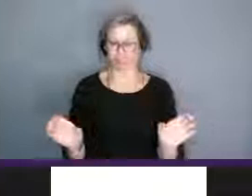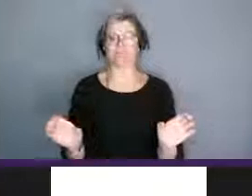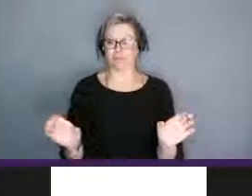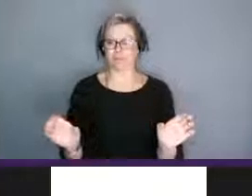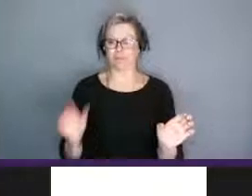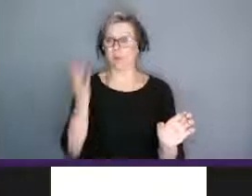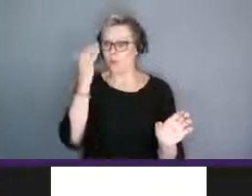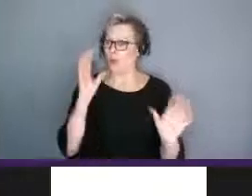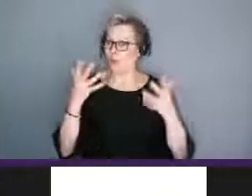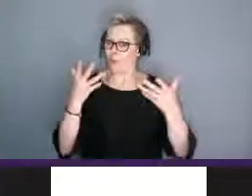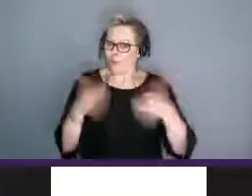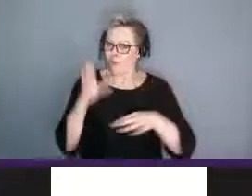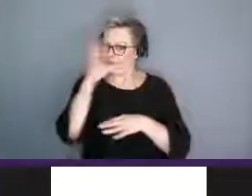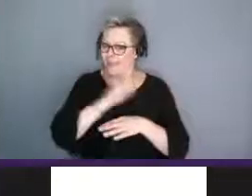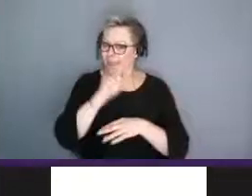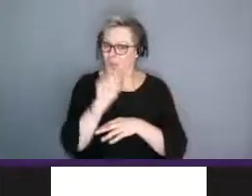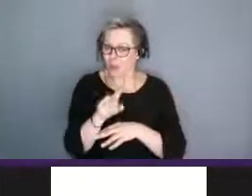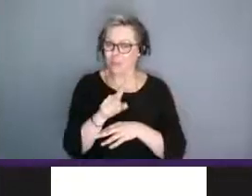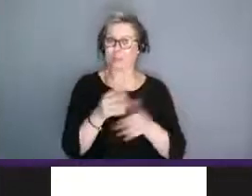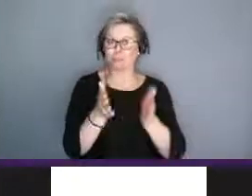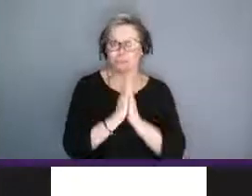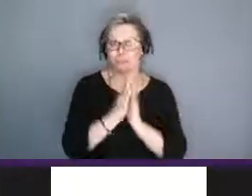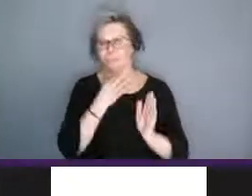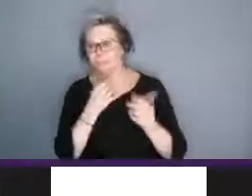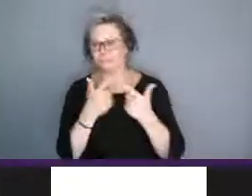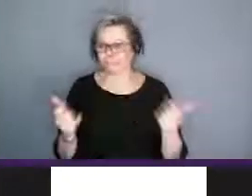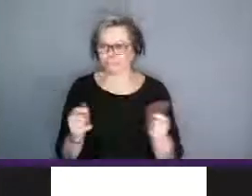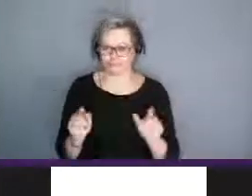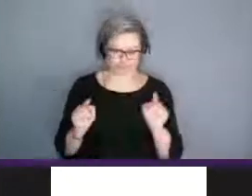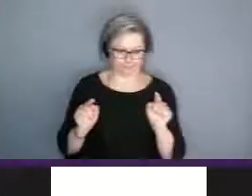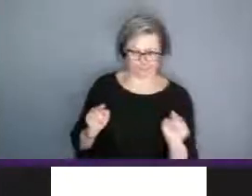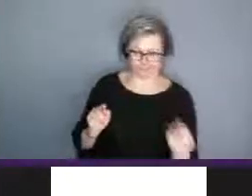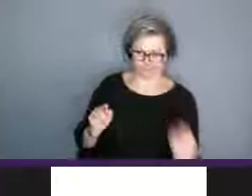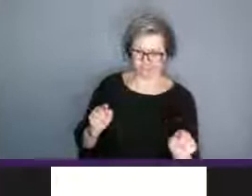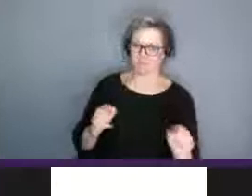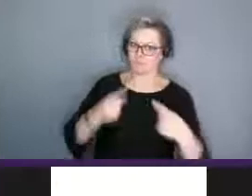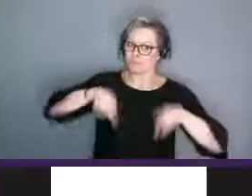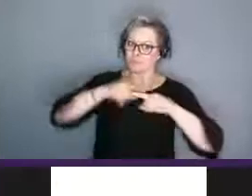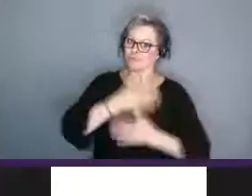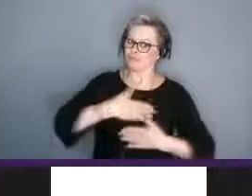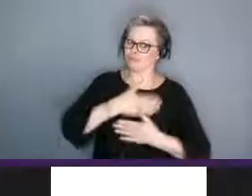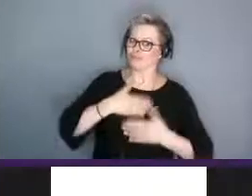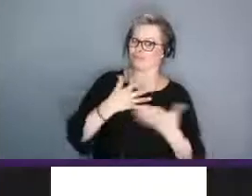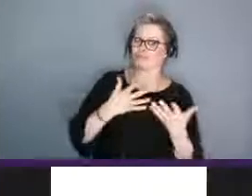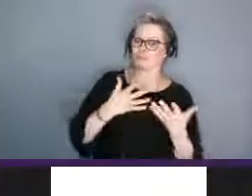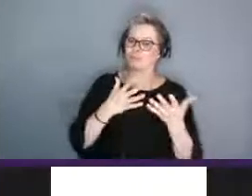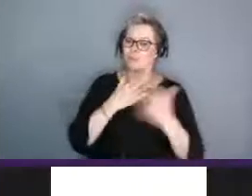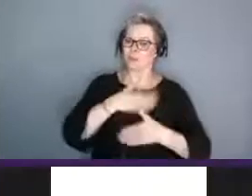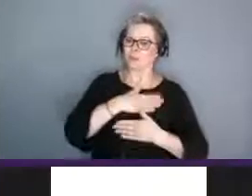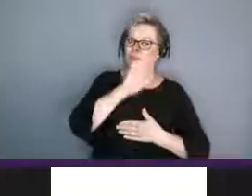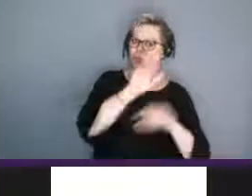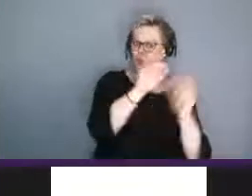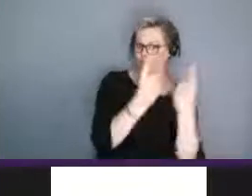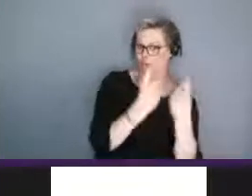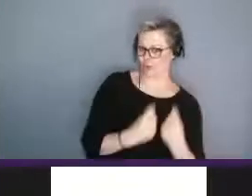miss them. We do value your input and questions to our speakers during the session today. And at the very end of the session, we